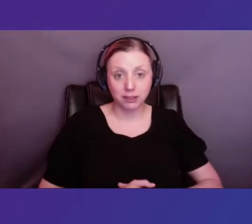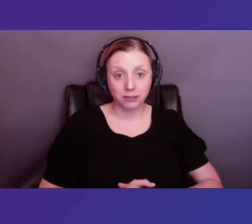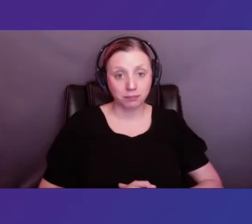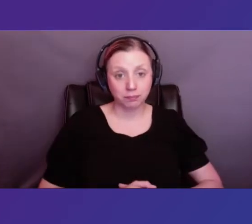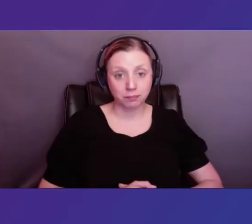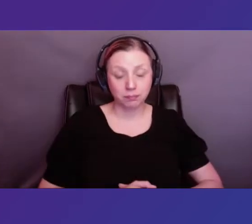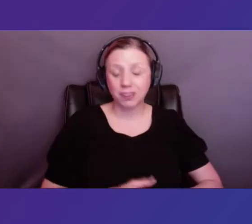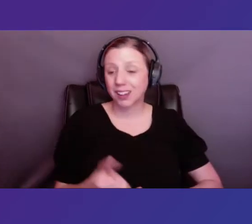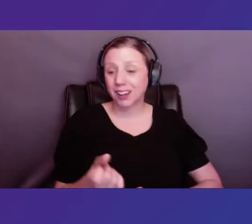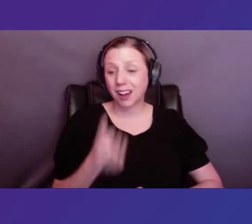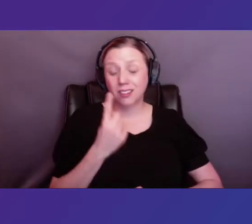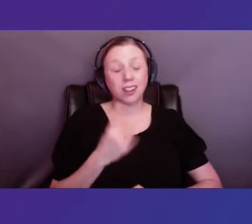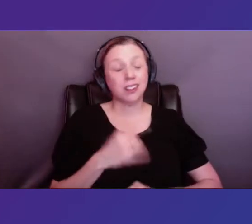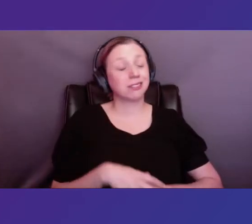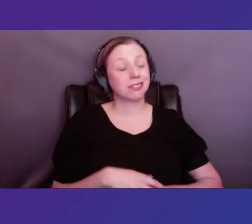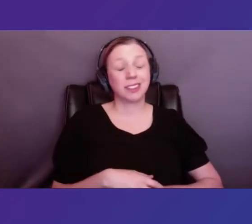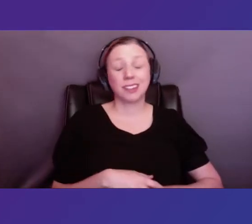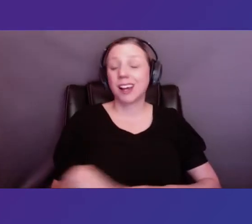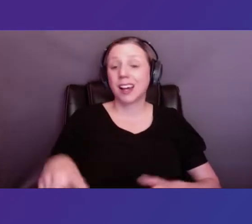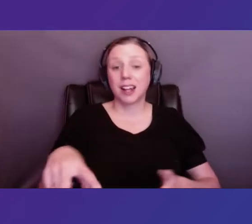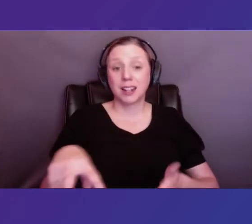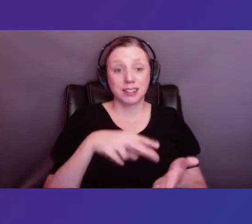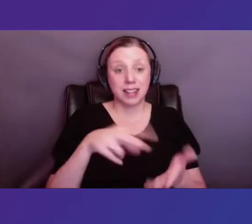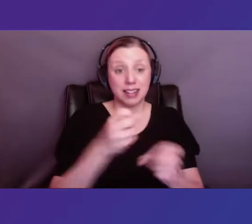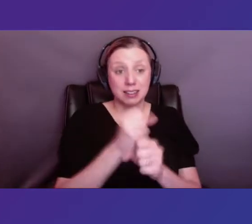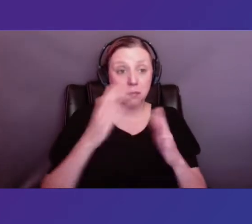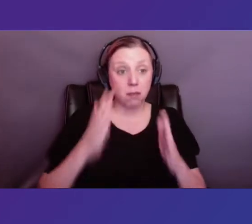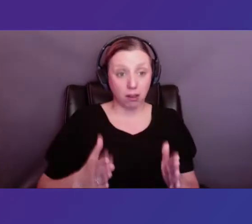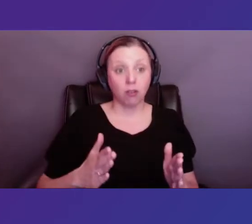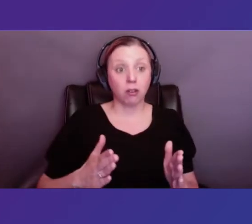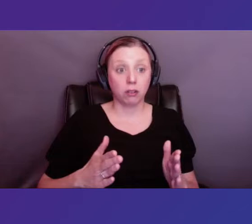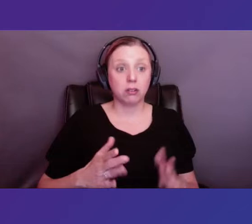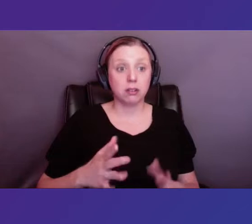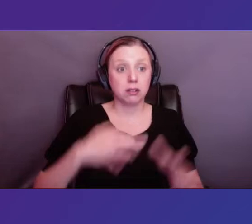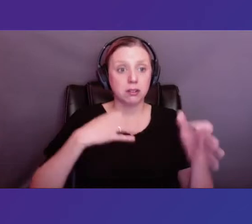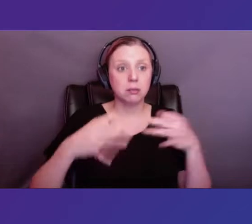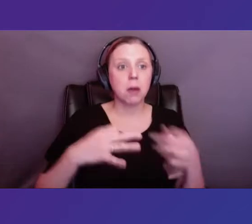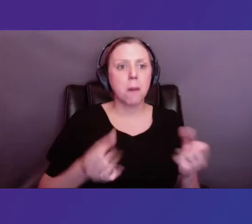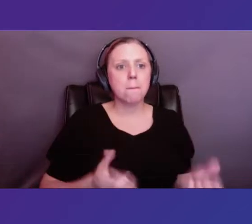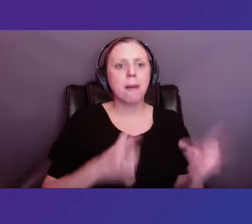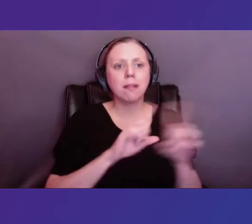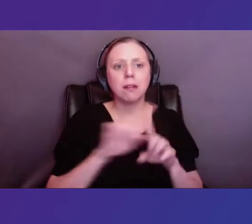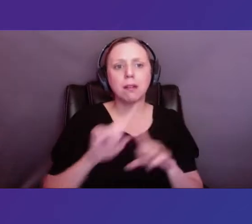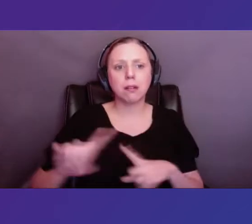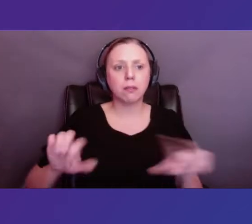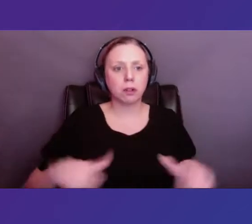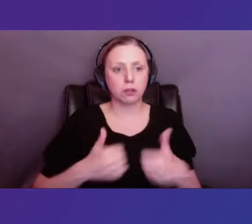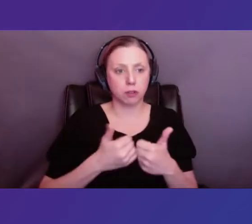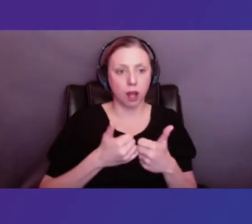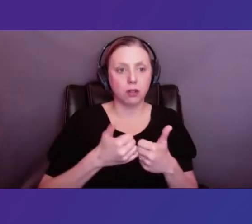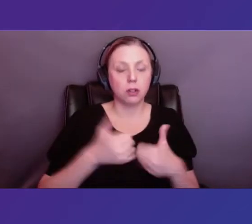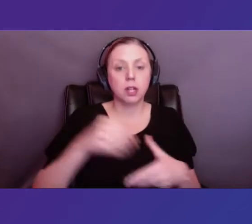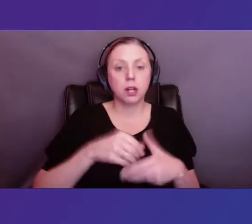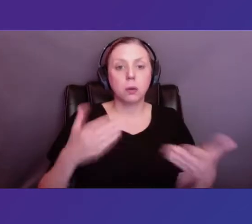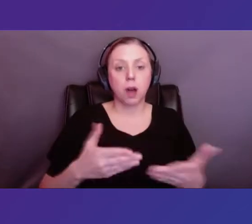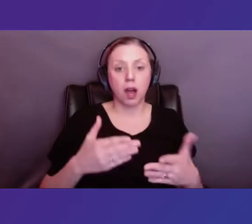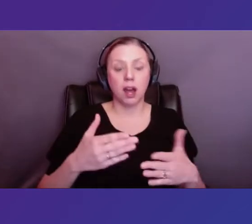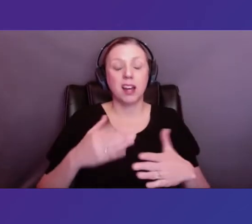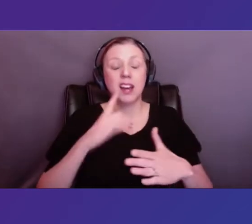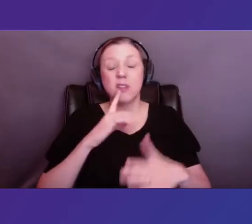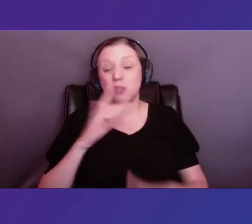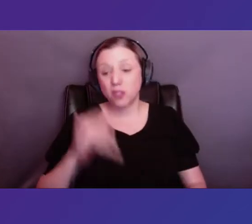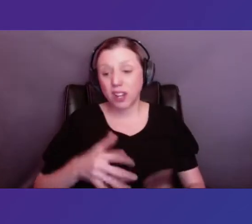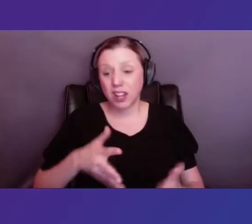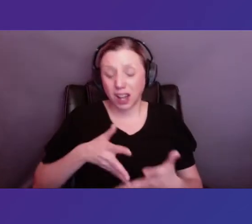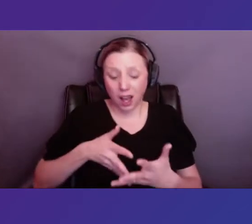The reality is that dance makers articulate that many of these challenges are rooted in systemic racism and